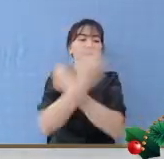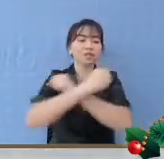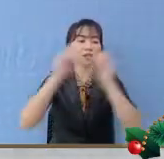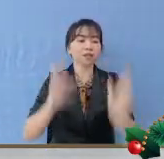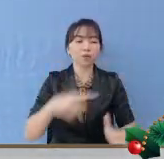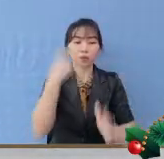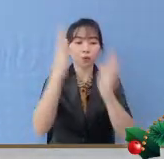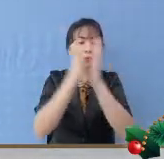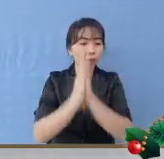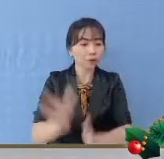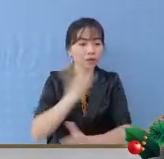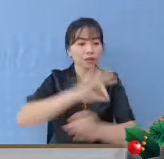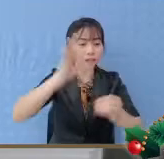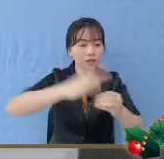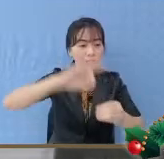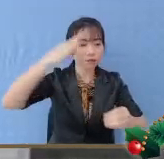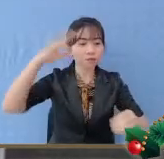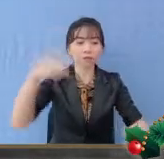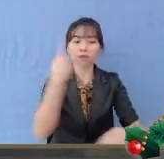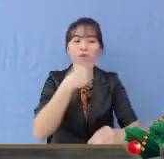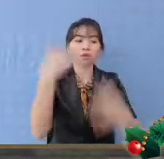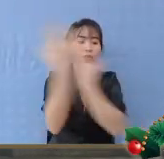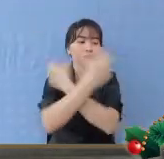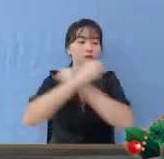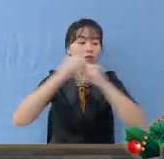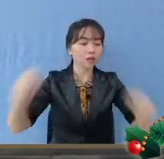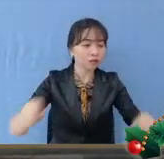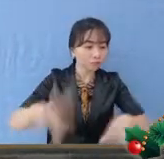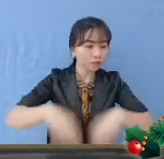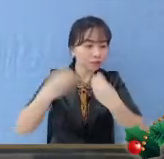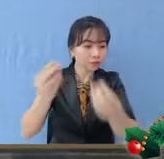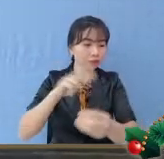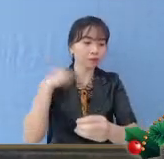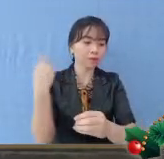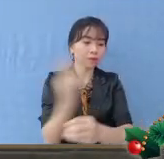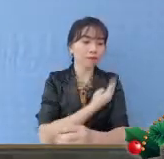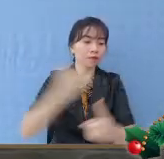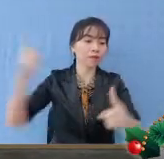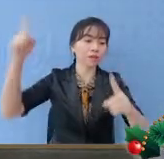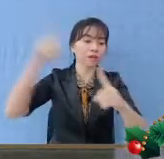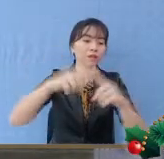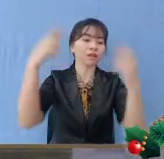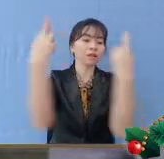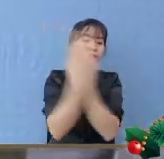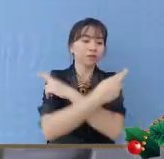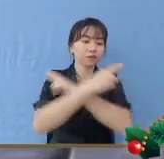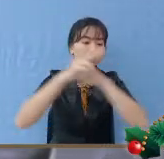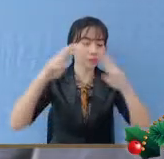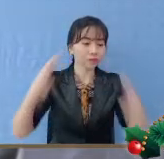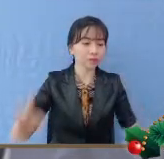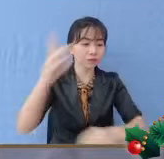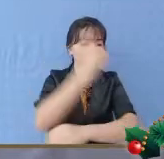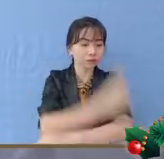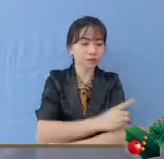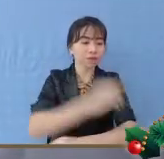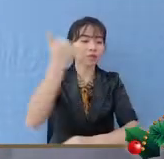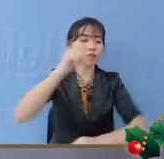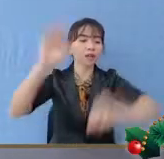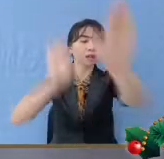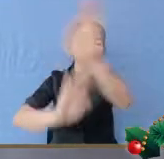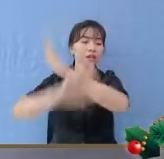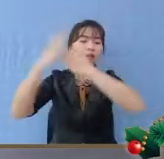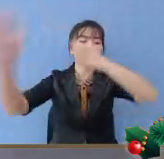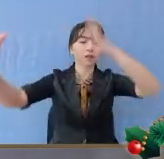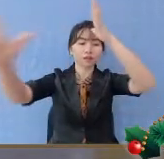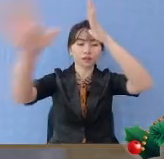A Savior who prays, a Spirit who stays, sealing us until redemption day.